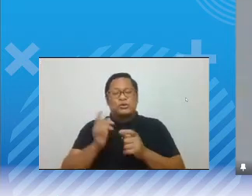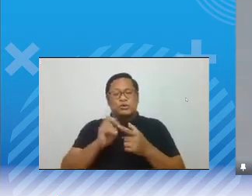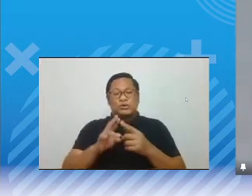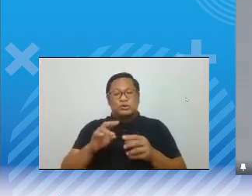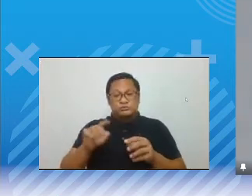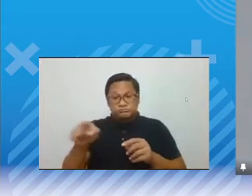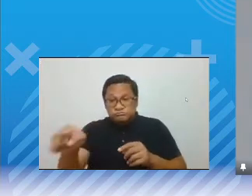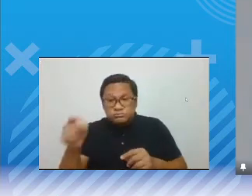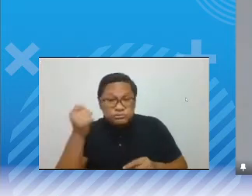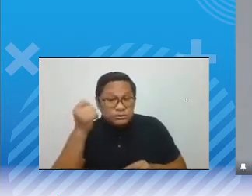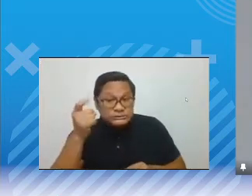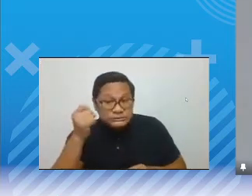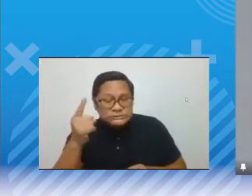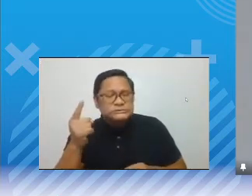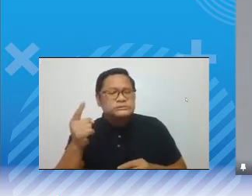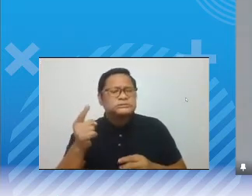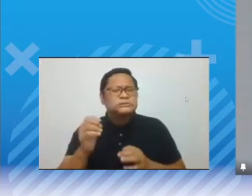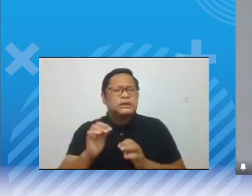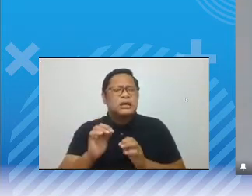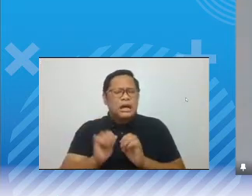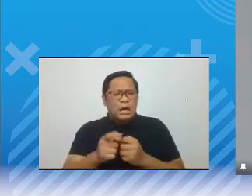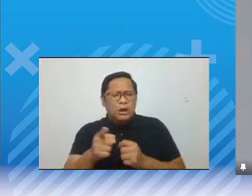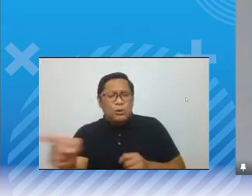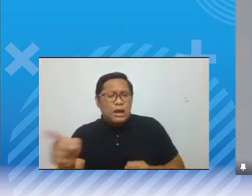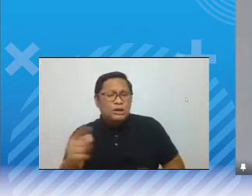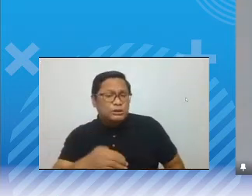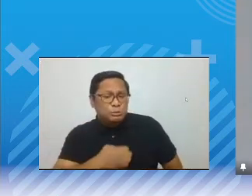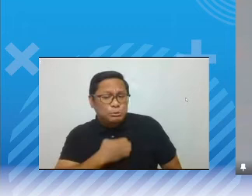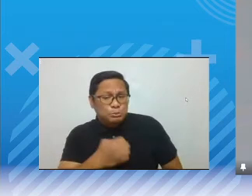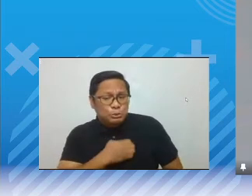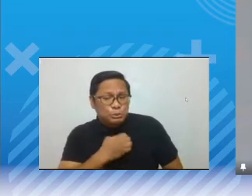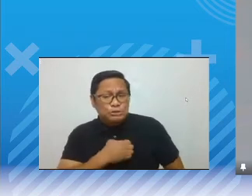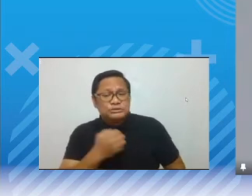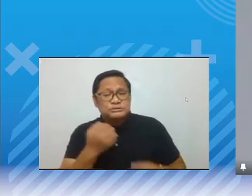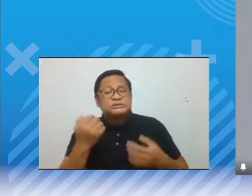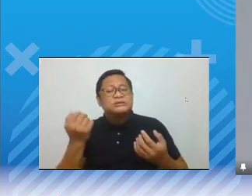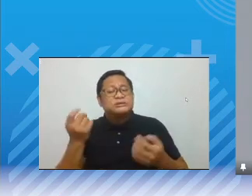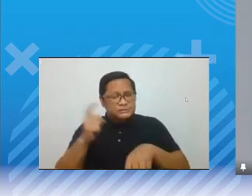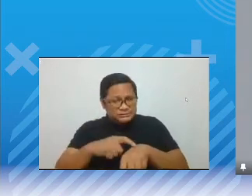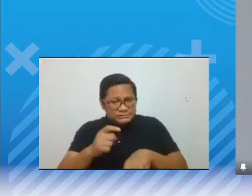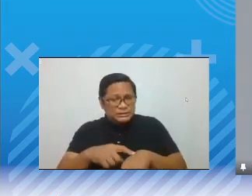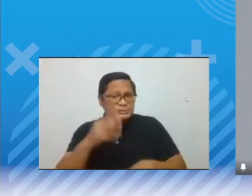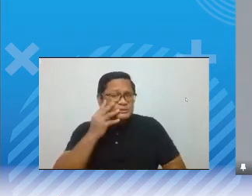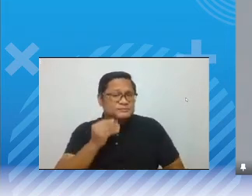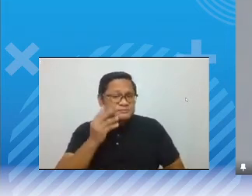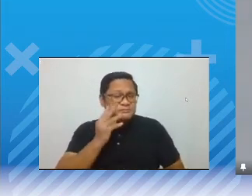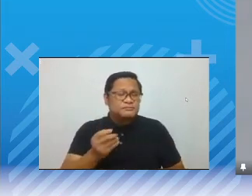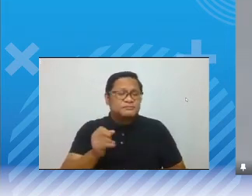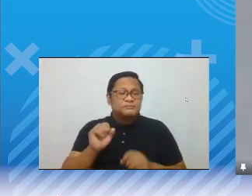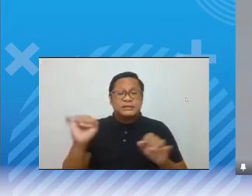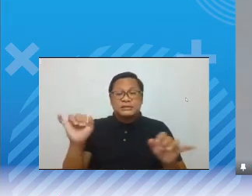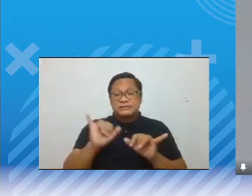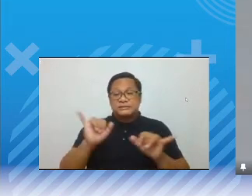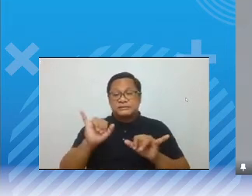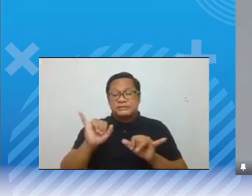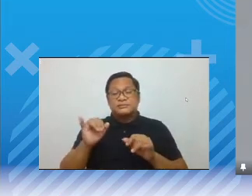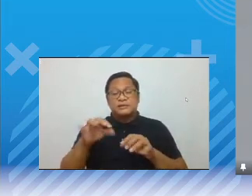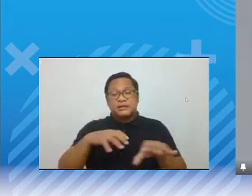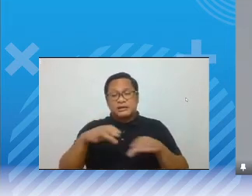how of their emotions at that moment. So there are also activities in here.